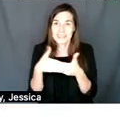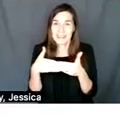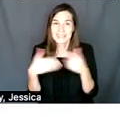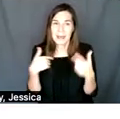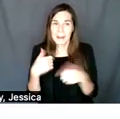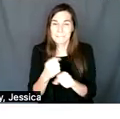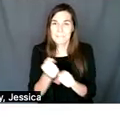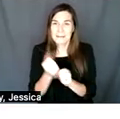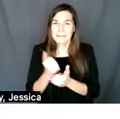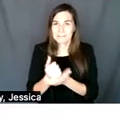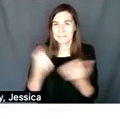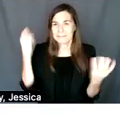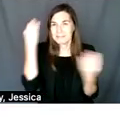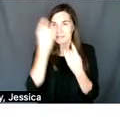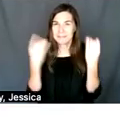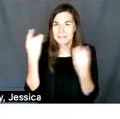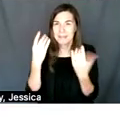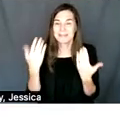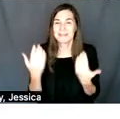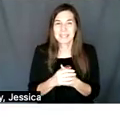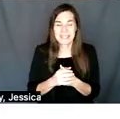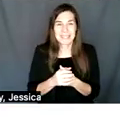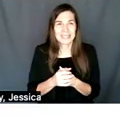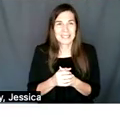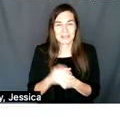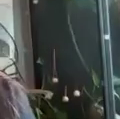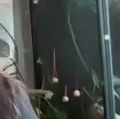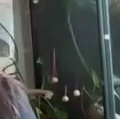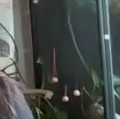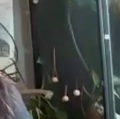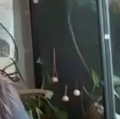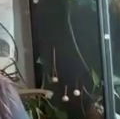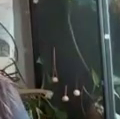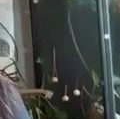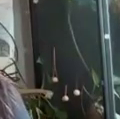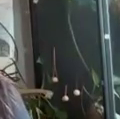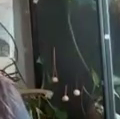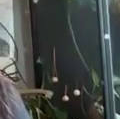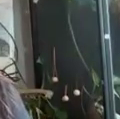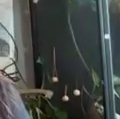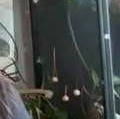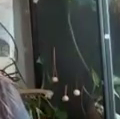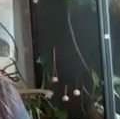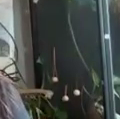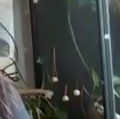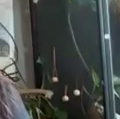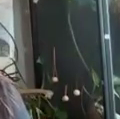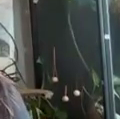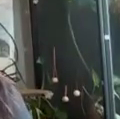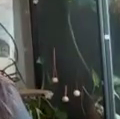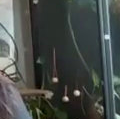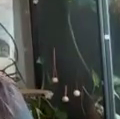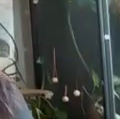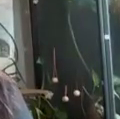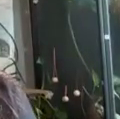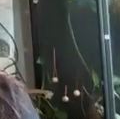think about this. Hold on, sorry, I think my view is wrong. Let me switch this real quick. I should have, It looked